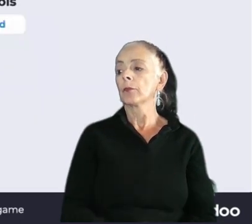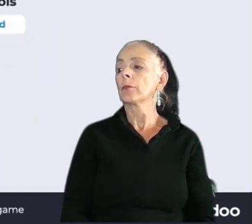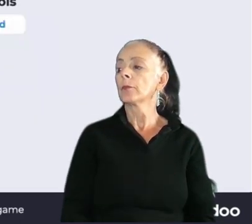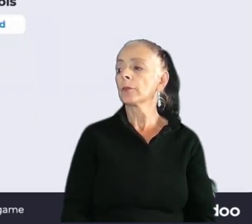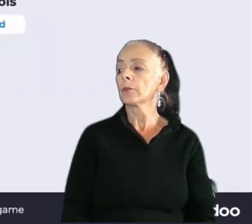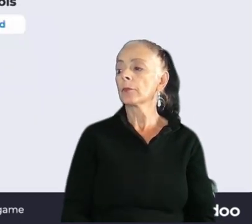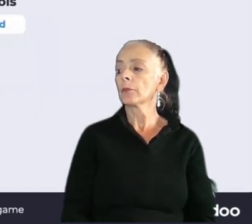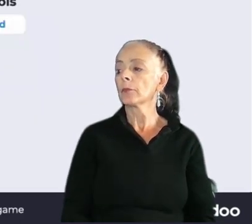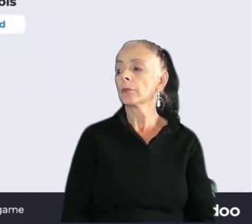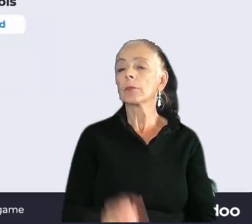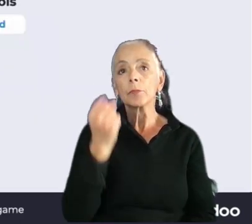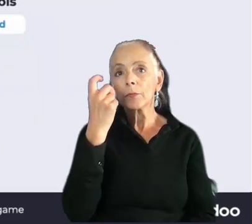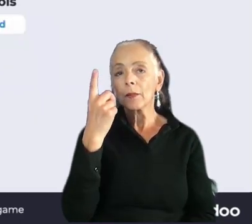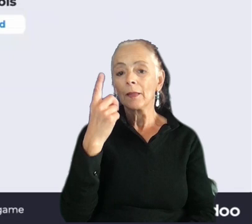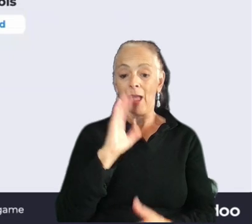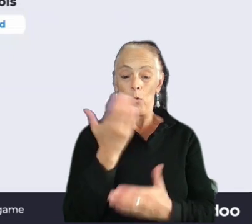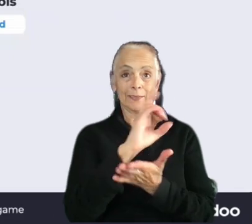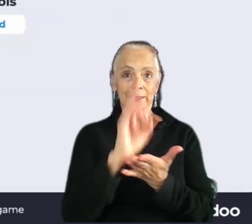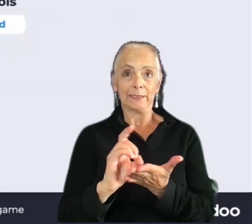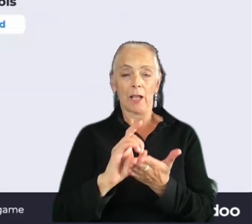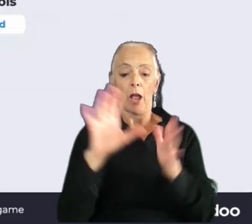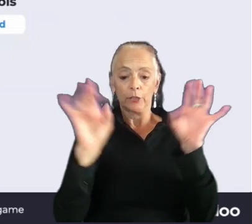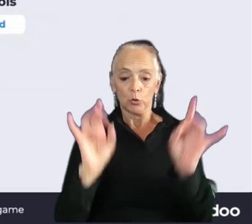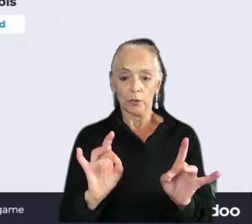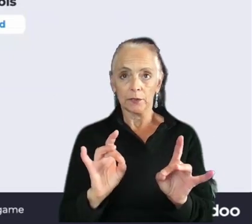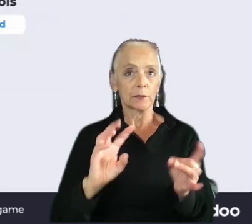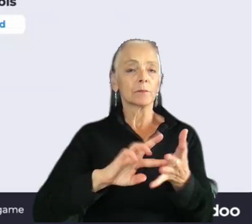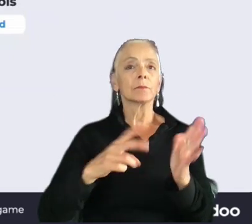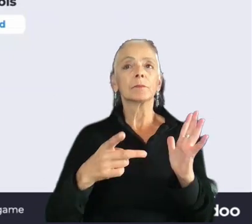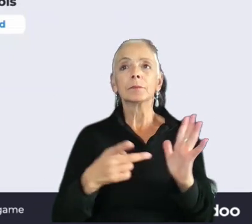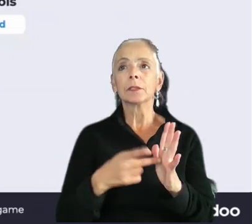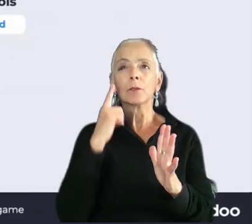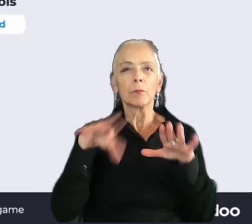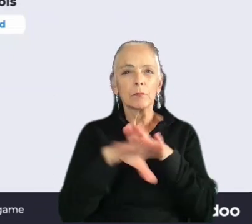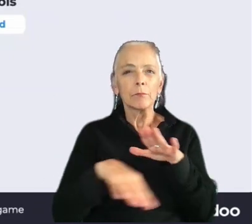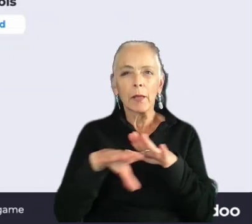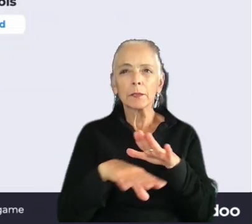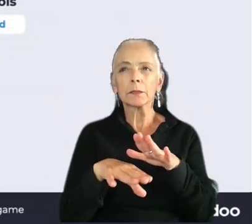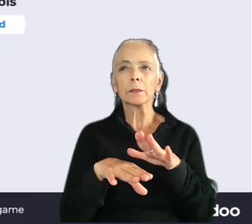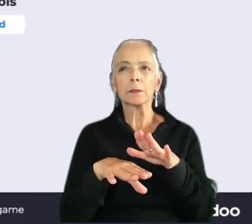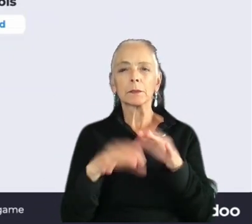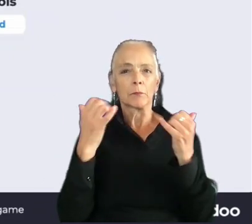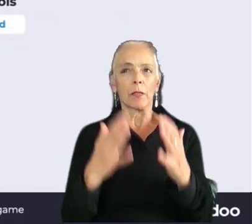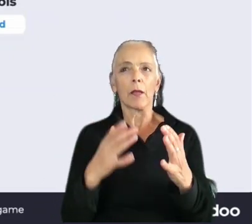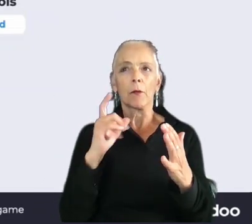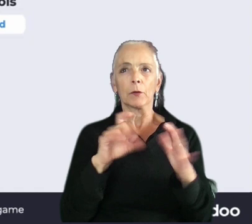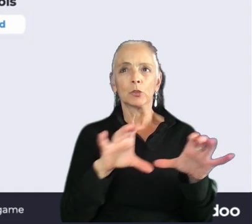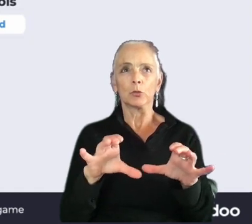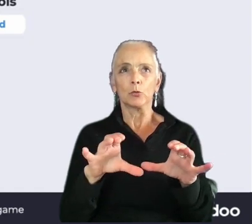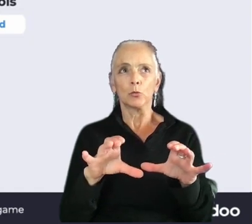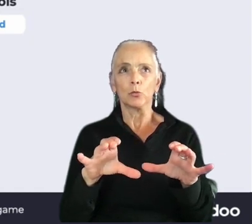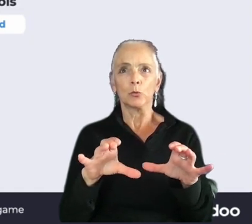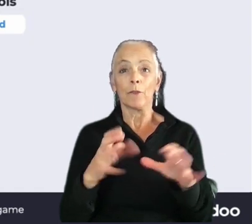But these design choices that we made meant that just for the basic loop, the player has to go to four different